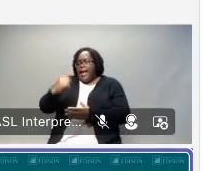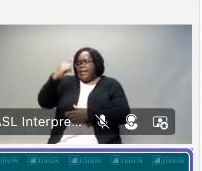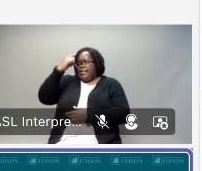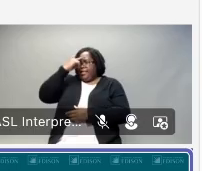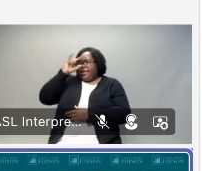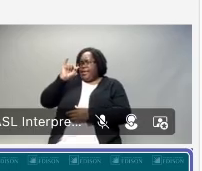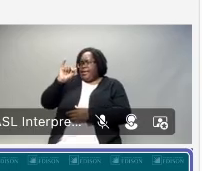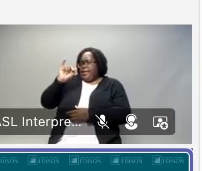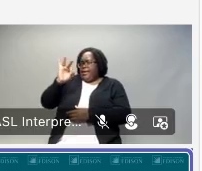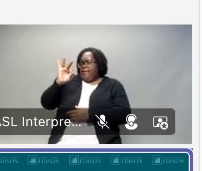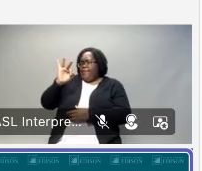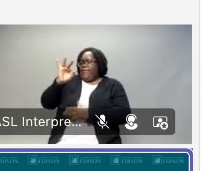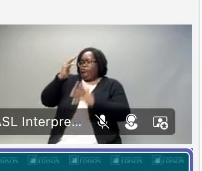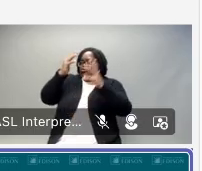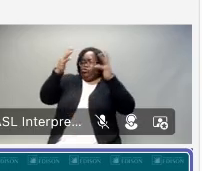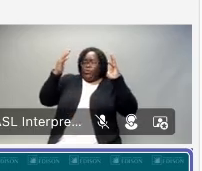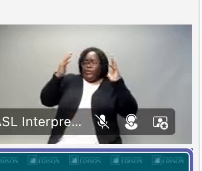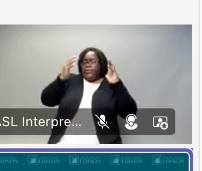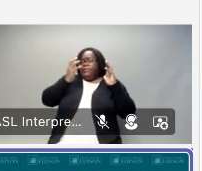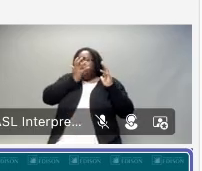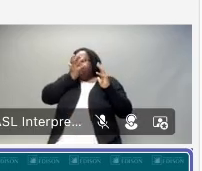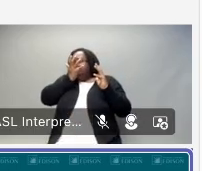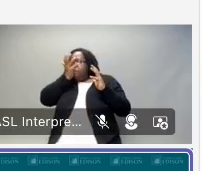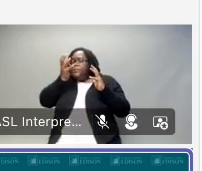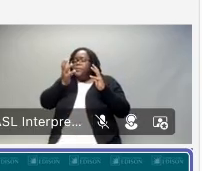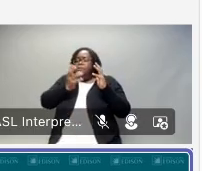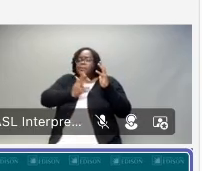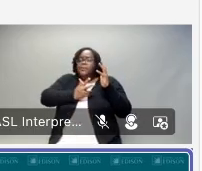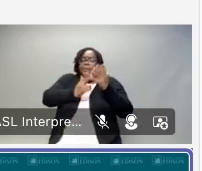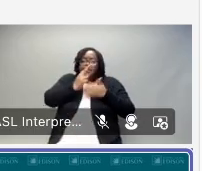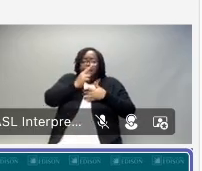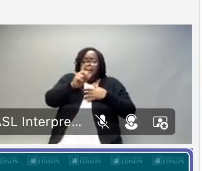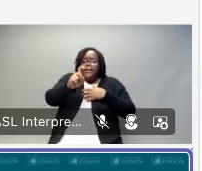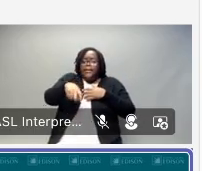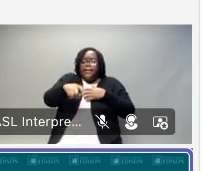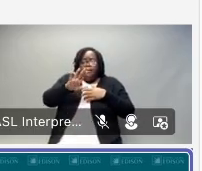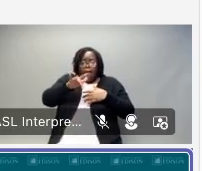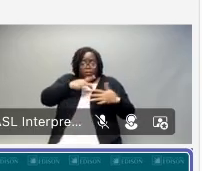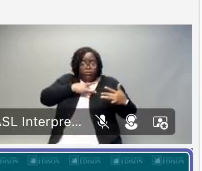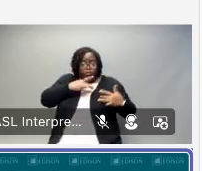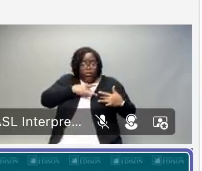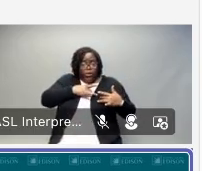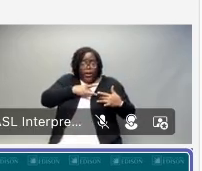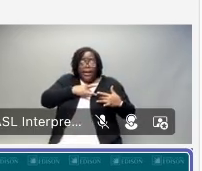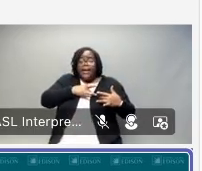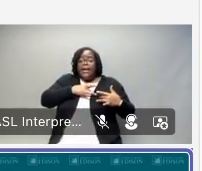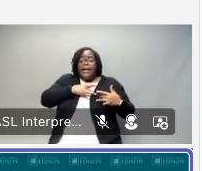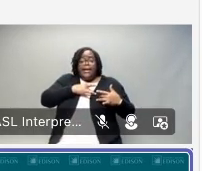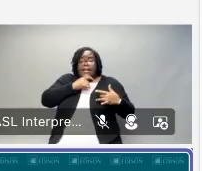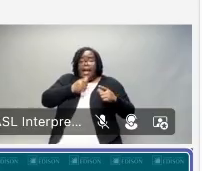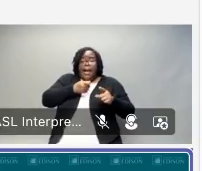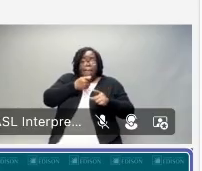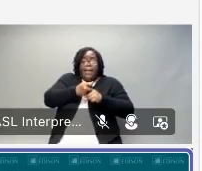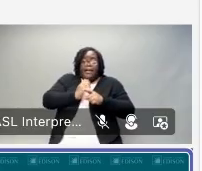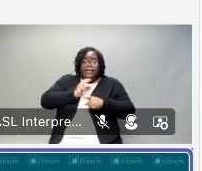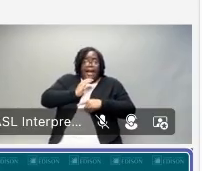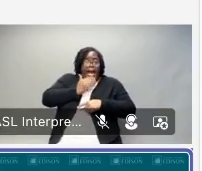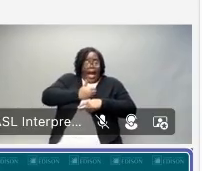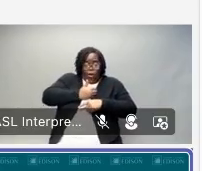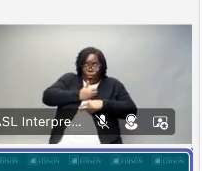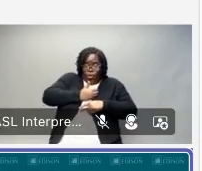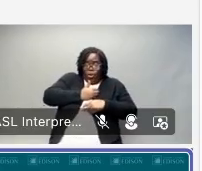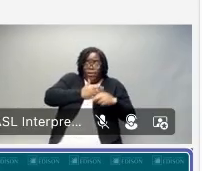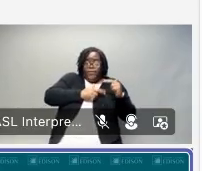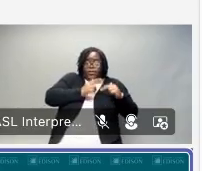if the vegetation or brush that's that you're concerned with doesn't impact our facilities, unfortunately, we do not have